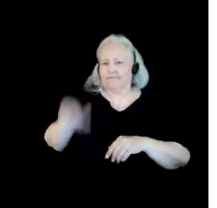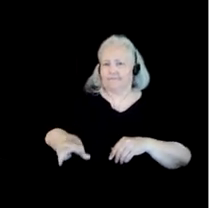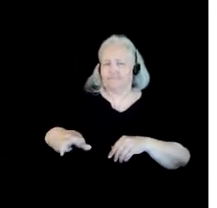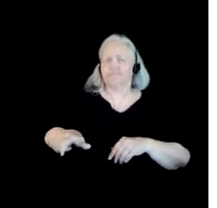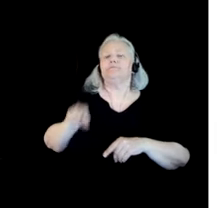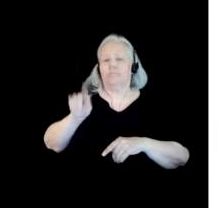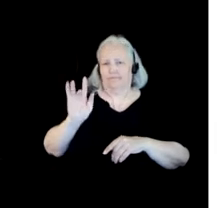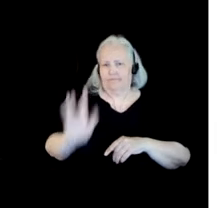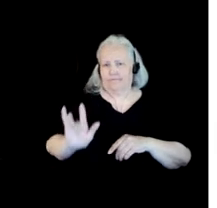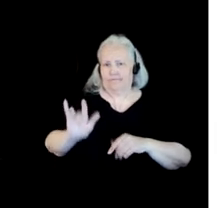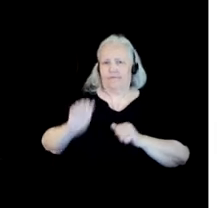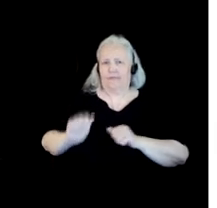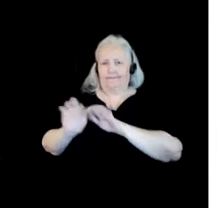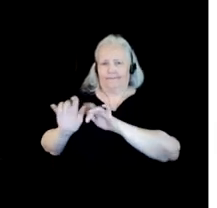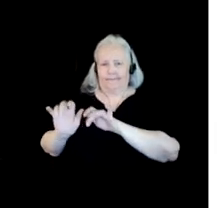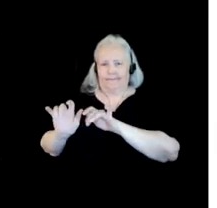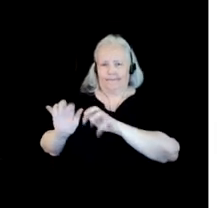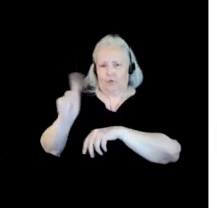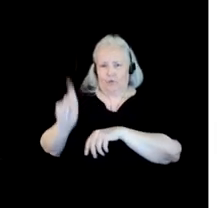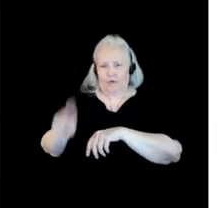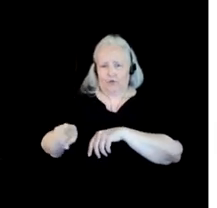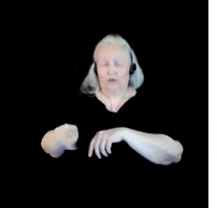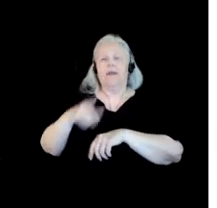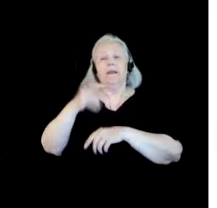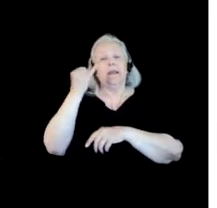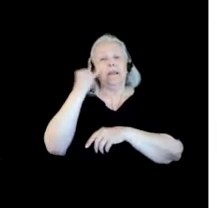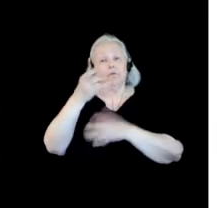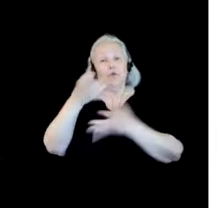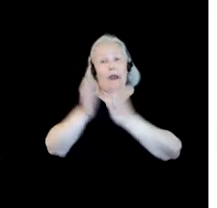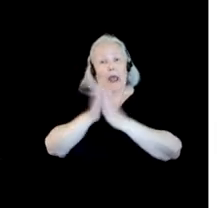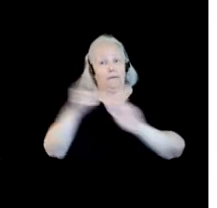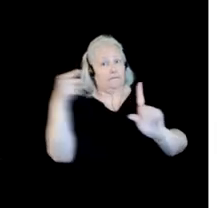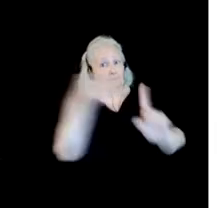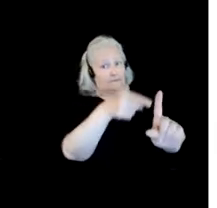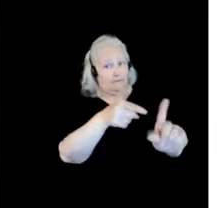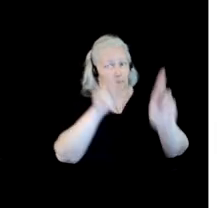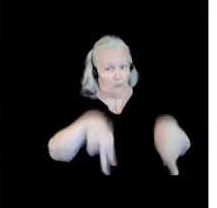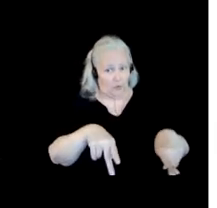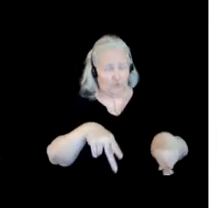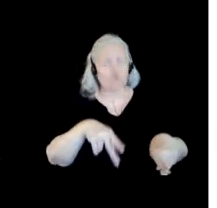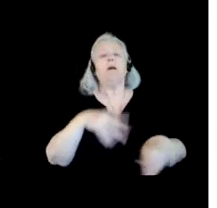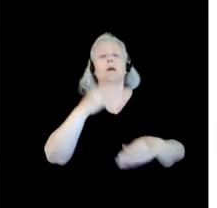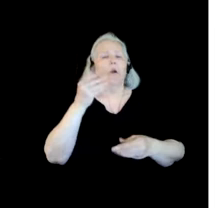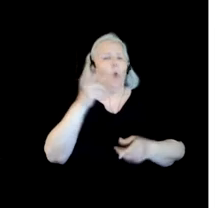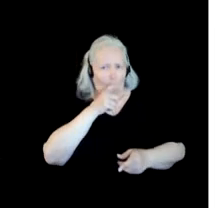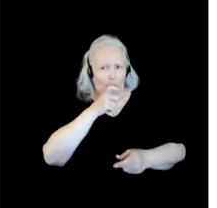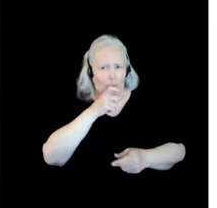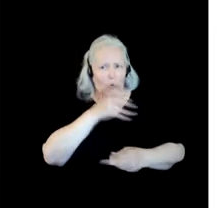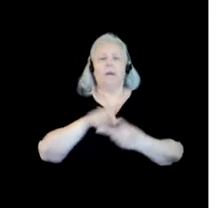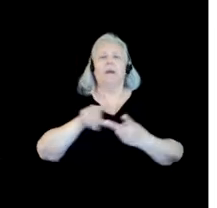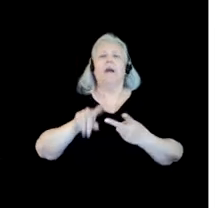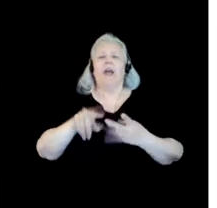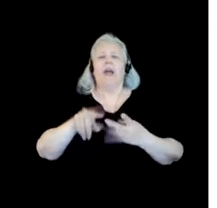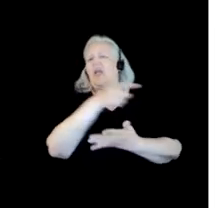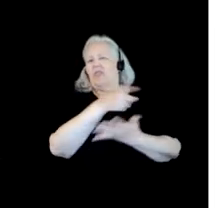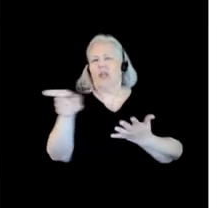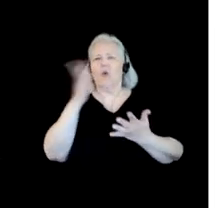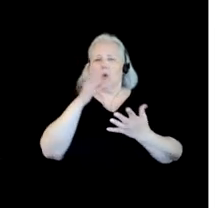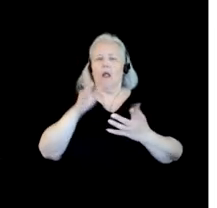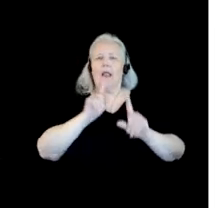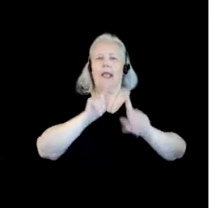dashboard. If your question is for a specific panelist, please let us know which one, and the panelists will answer them during the last part